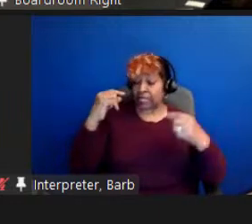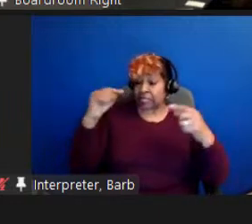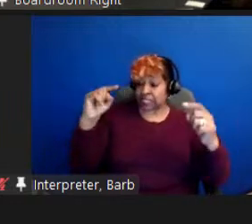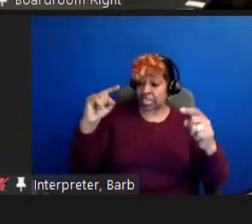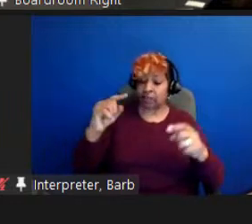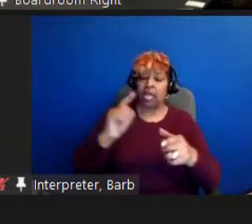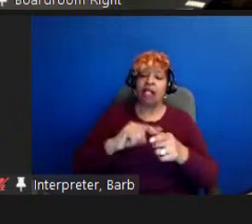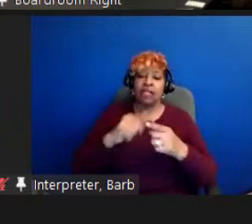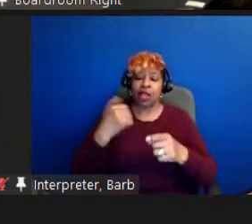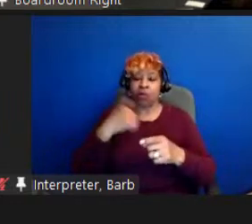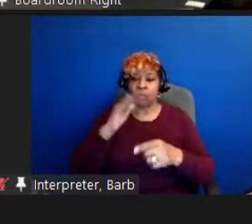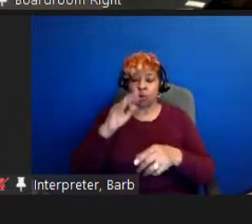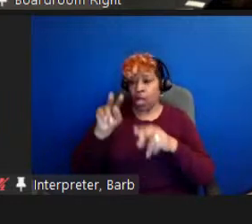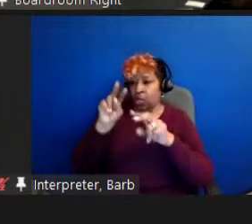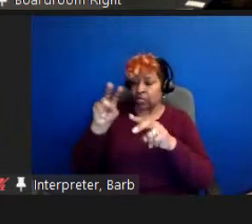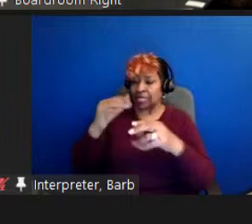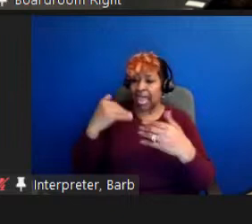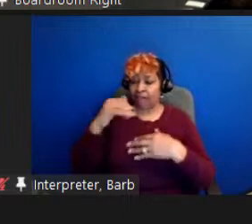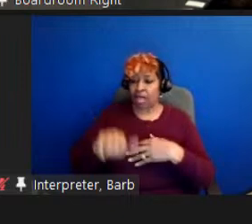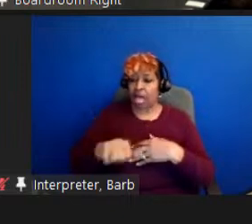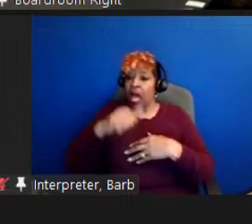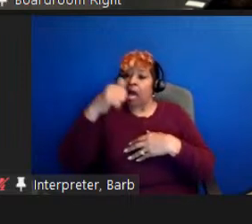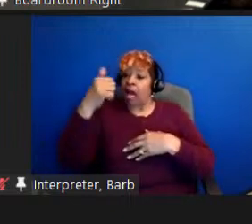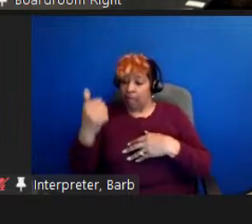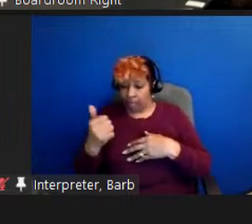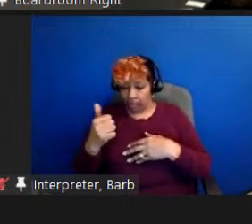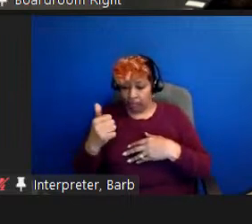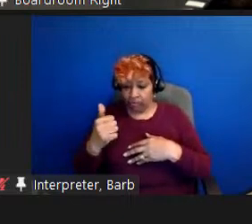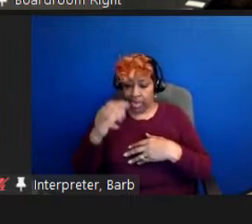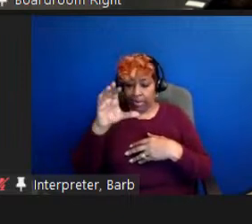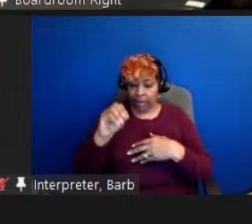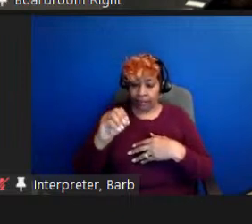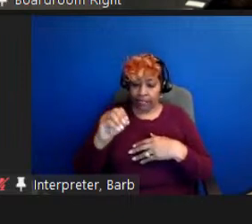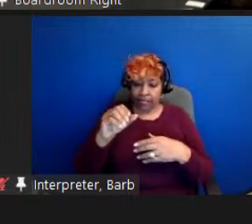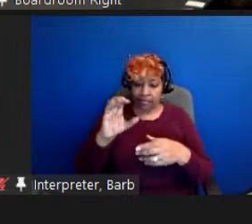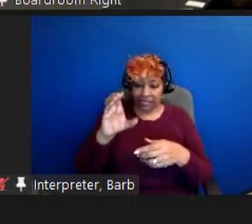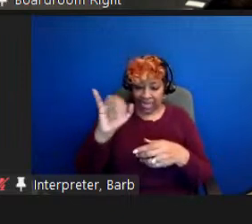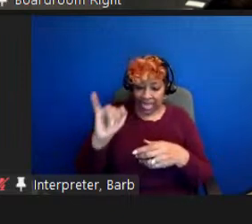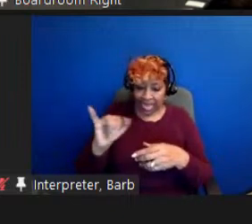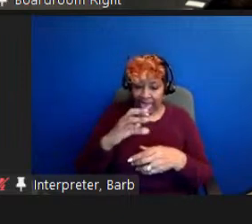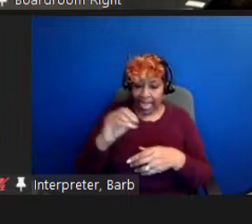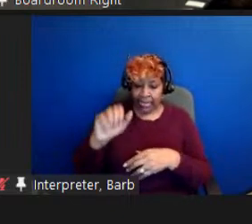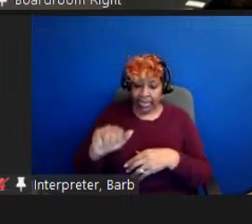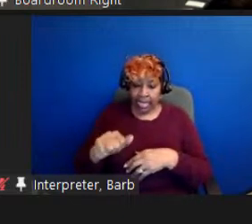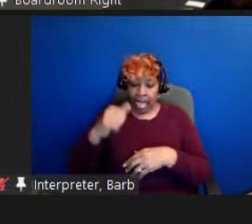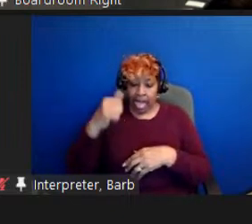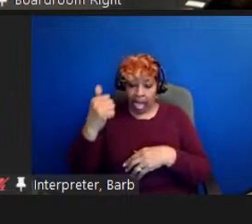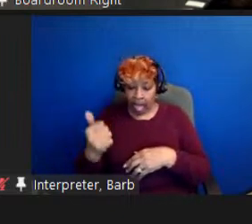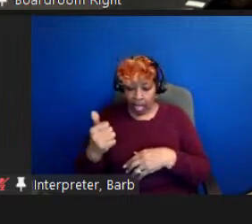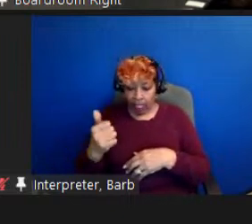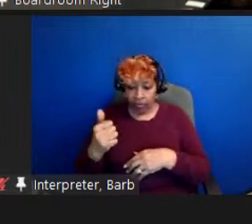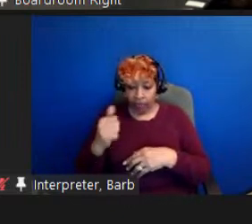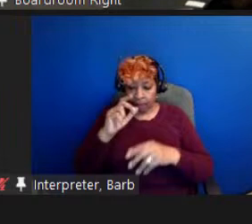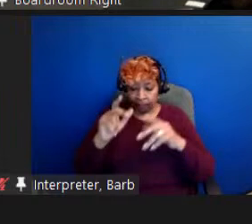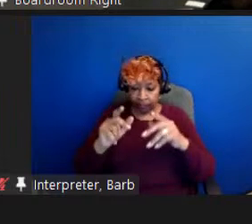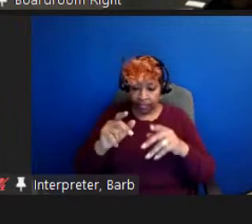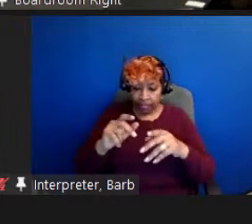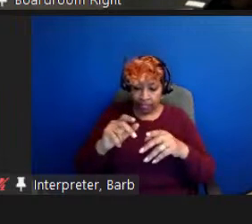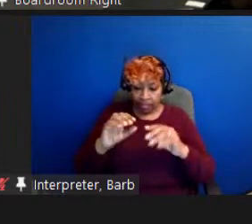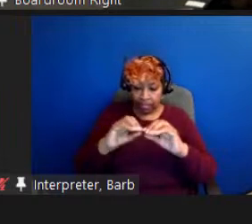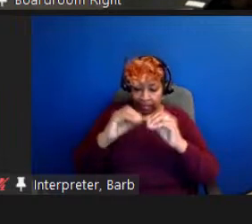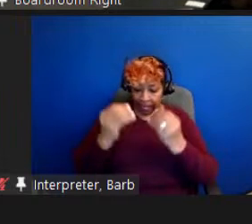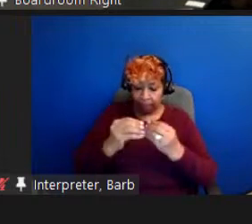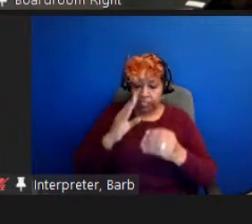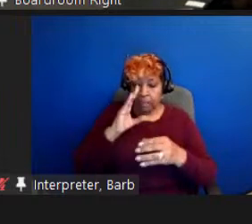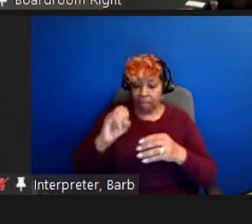will then look to, yes, have other expansions, potentially talking with CEDA and others about sort of region-wide problem statements or